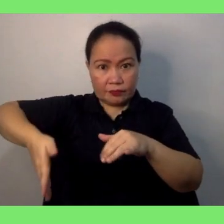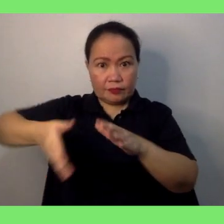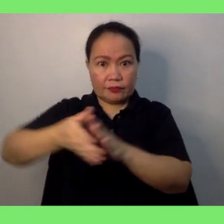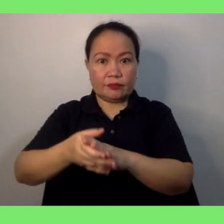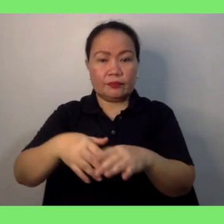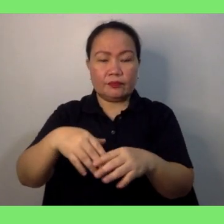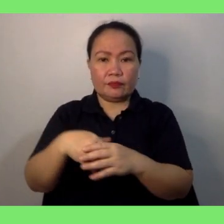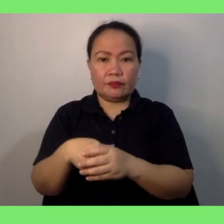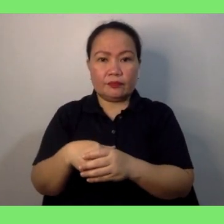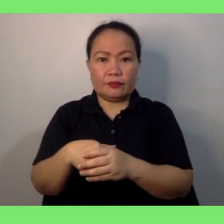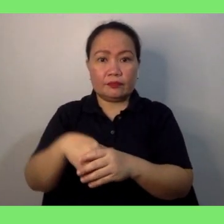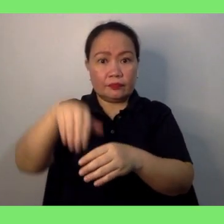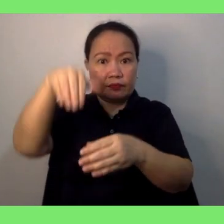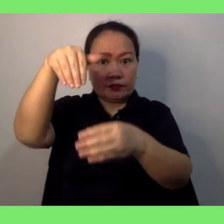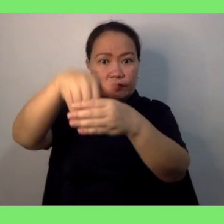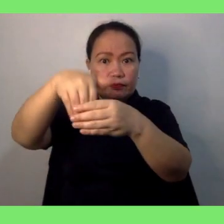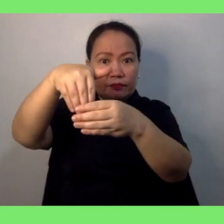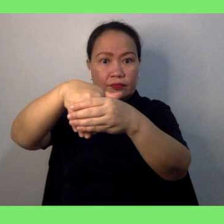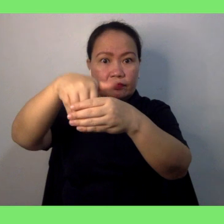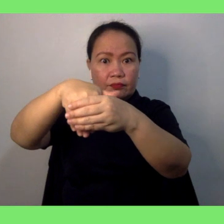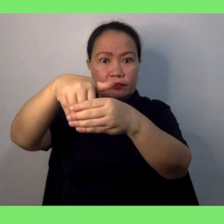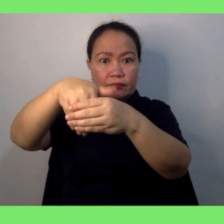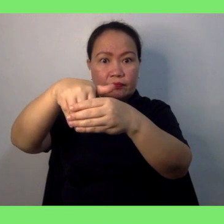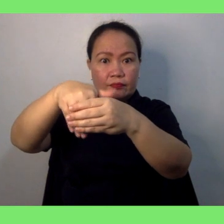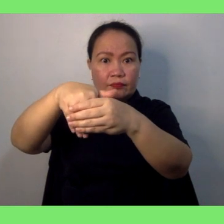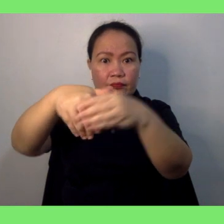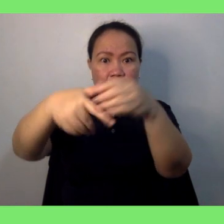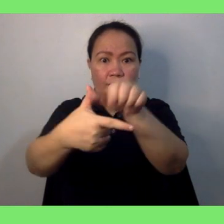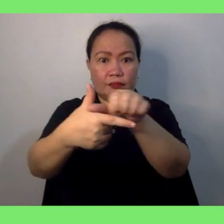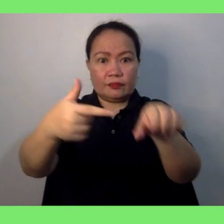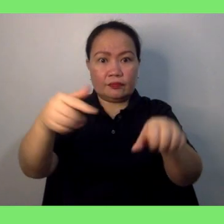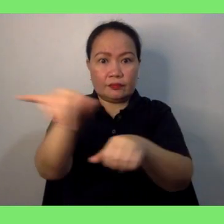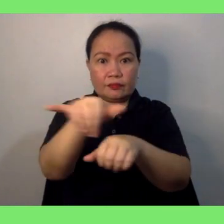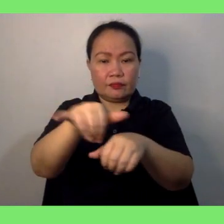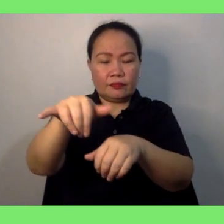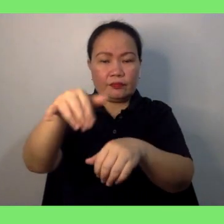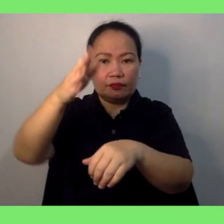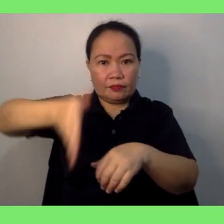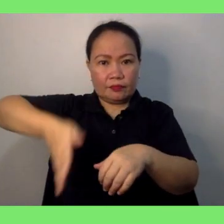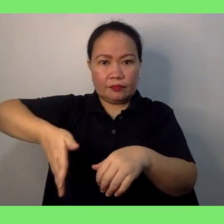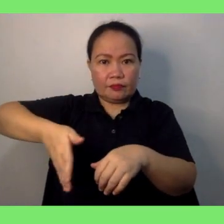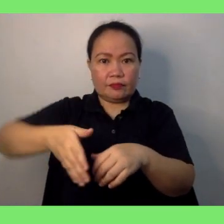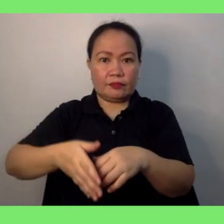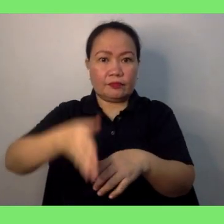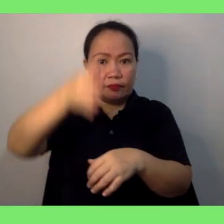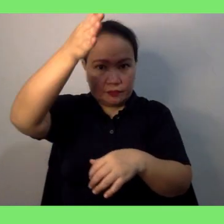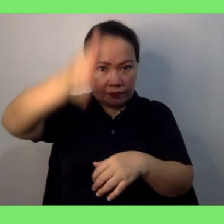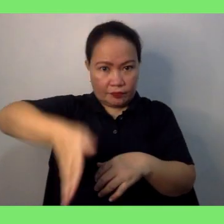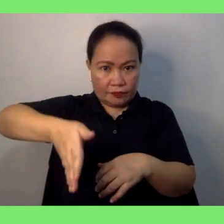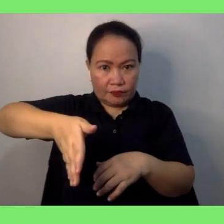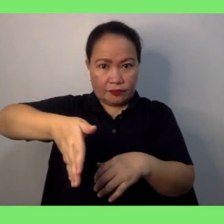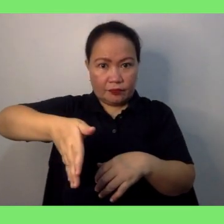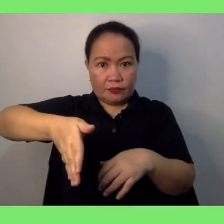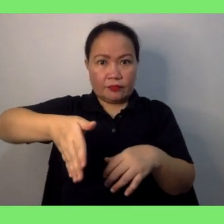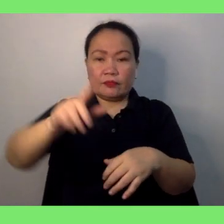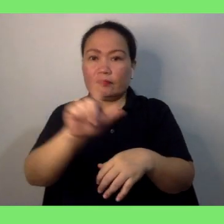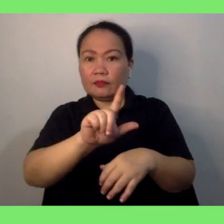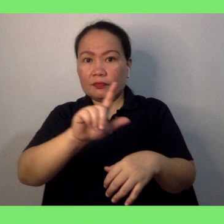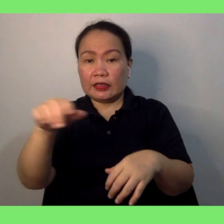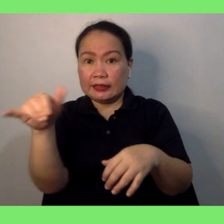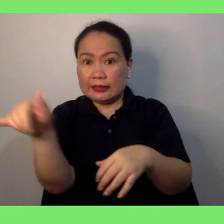interior ulit, yun nga lang, hindi siya opposite sides. Nasa same side sila. So, pareho sila nasa left or pareho sila nasa